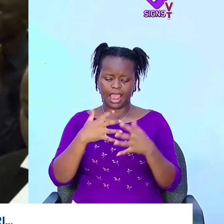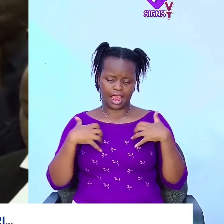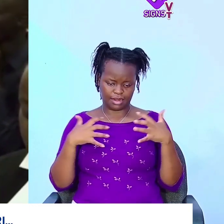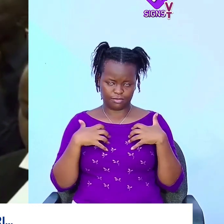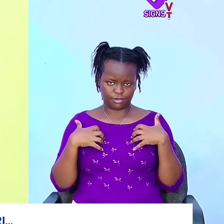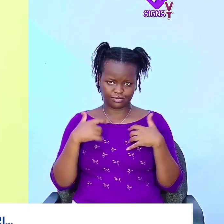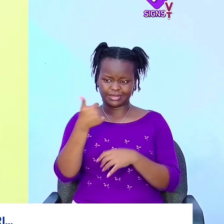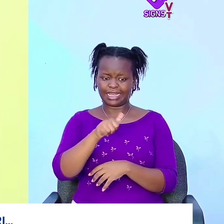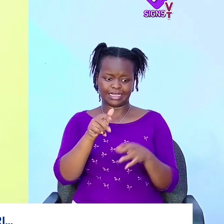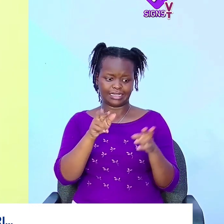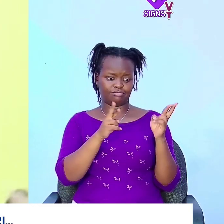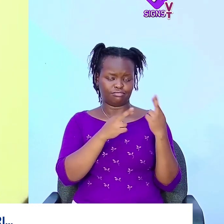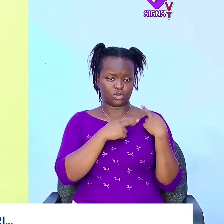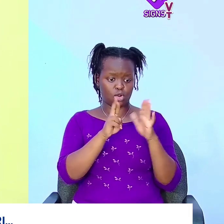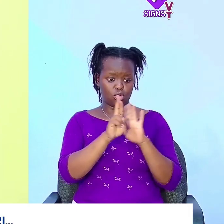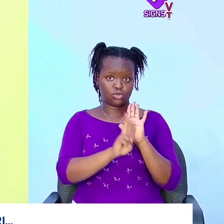devil.